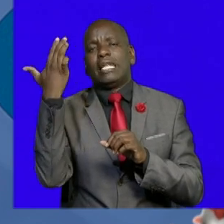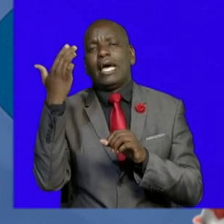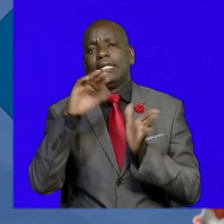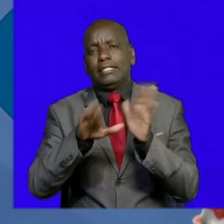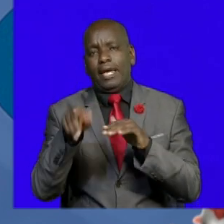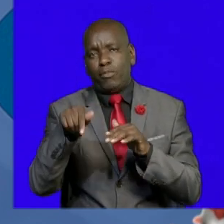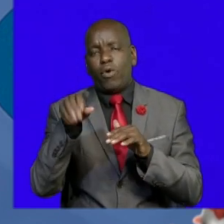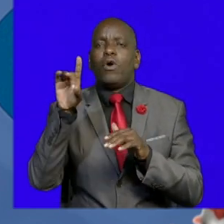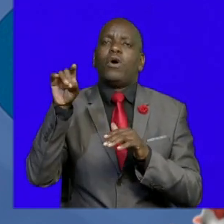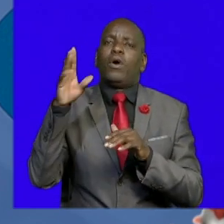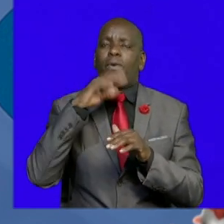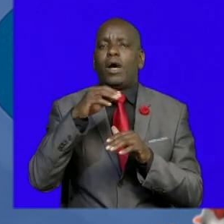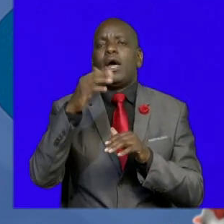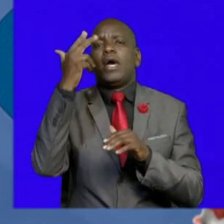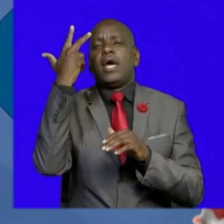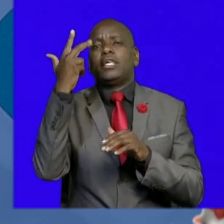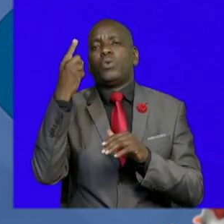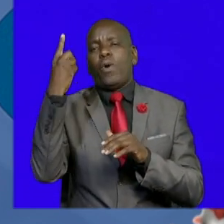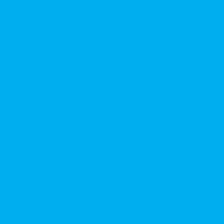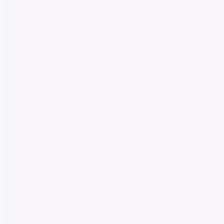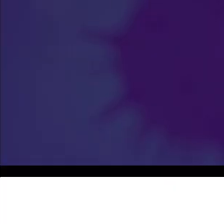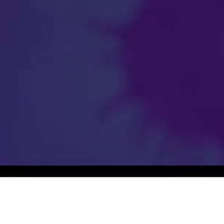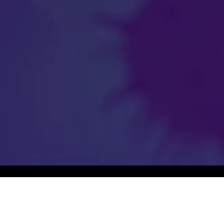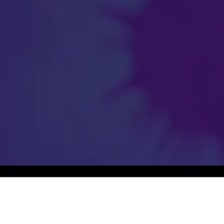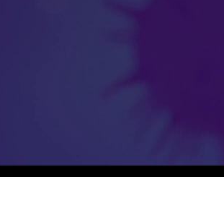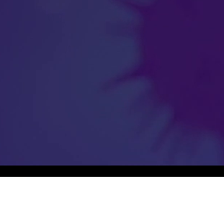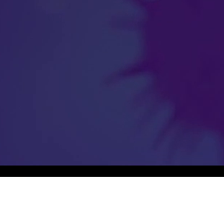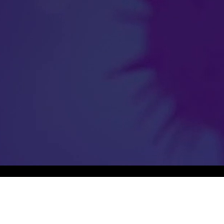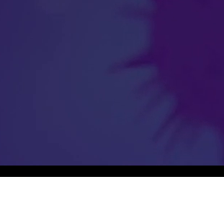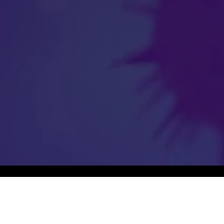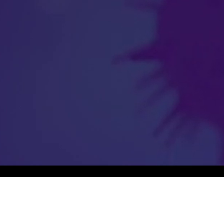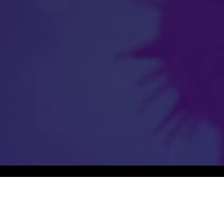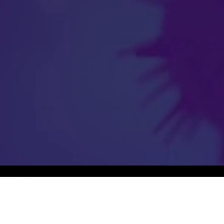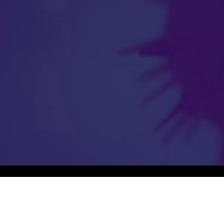1,269 deaths, and a recovery rate of about 81%.